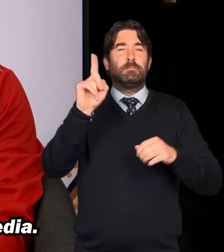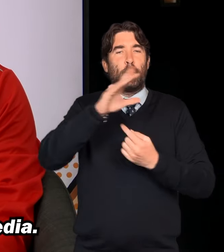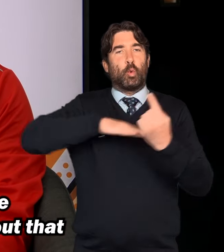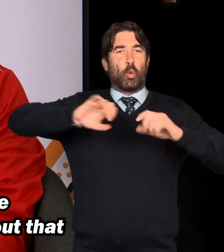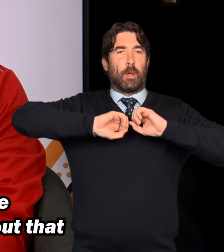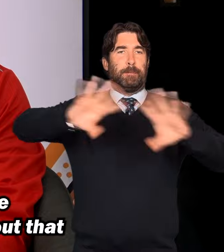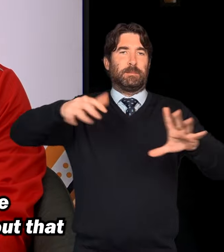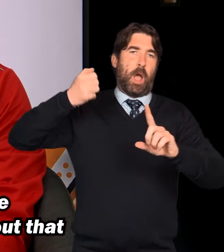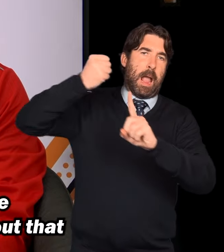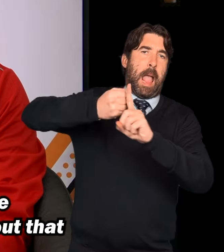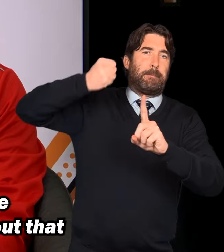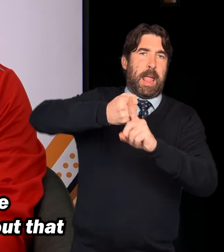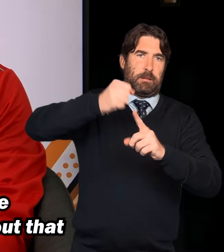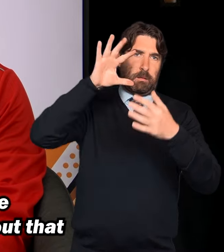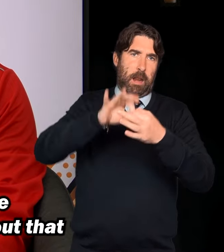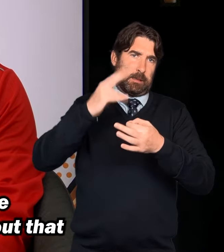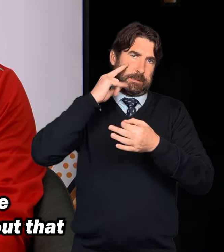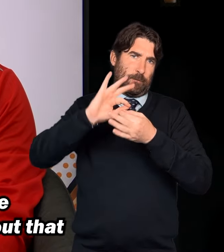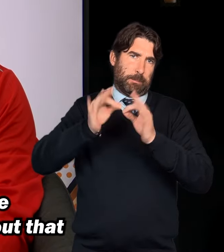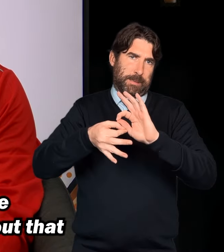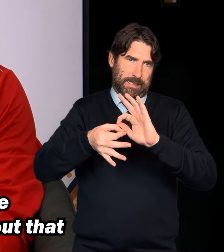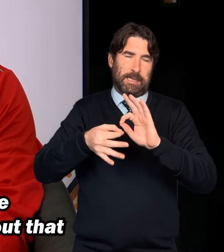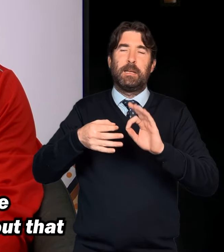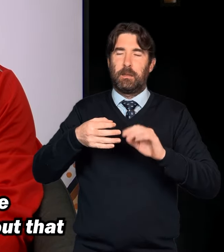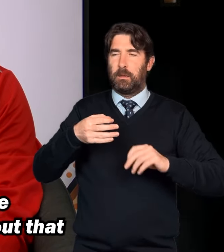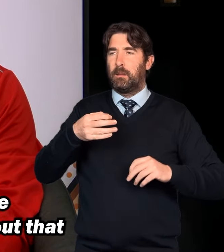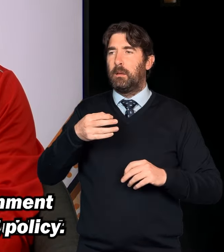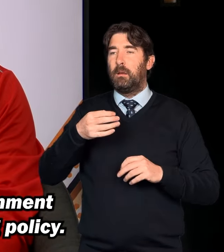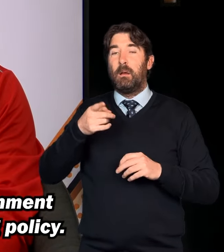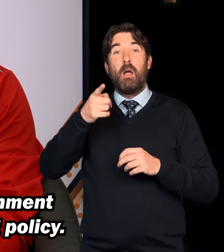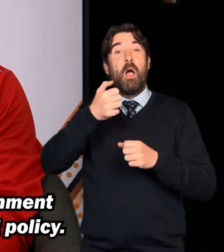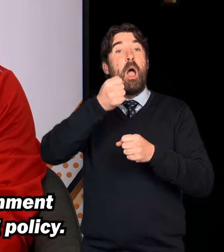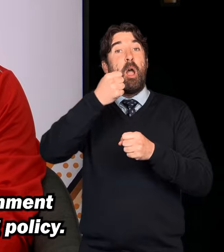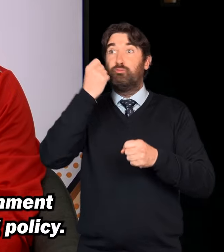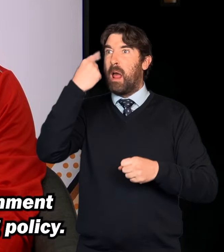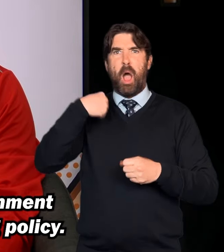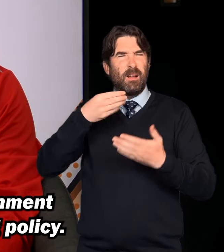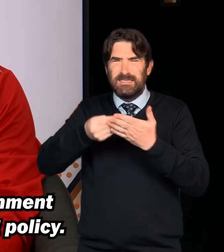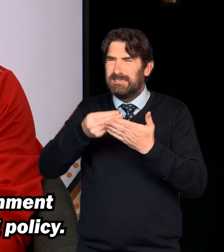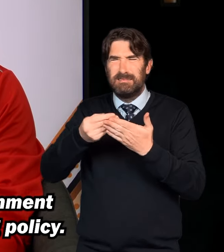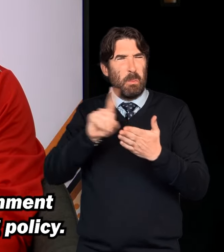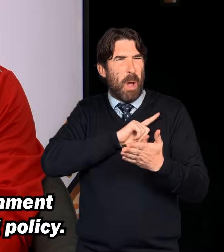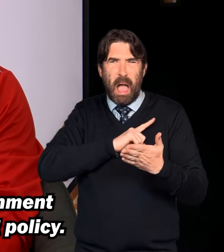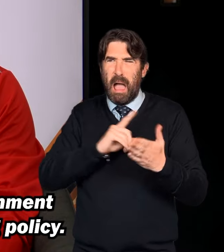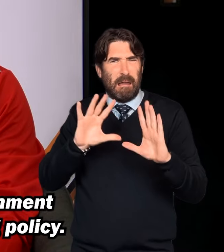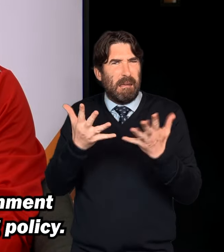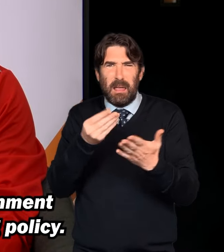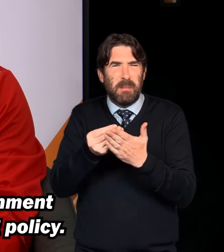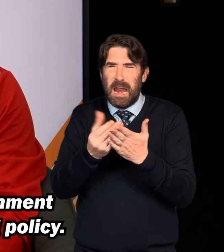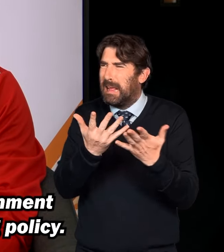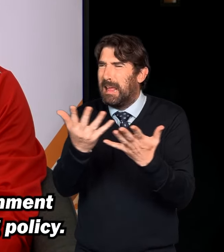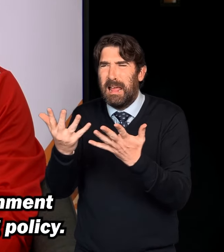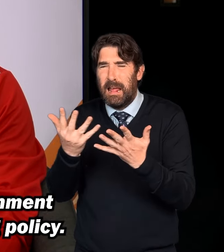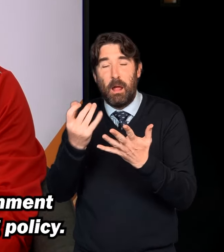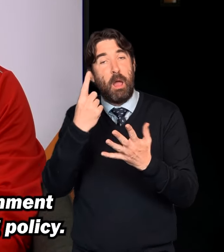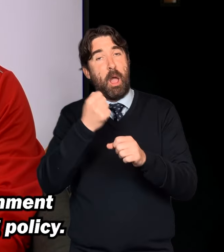social media, and over that period of time, I've found out that it was eventually the government that can change this